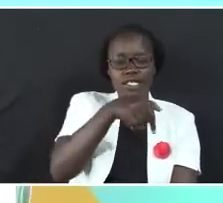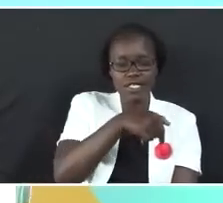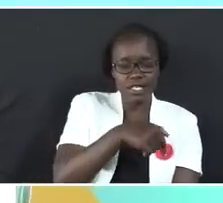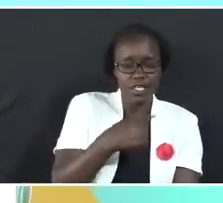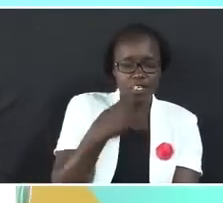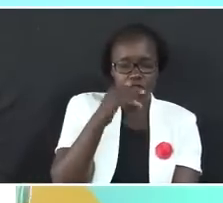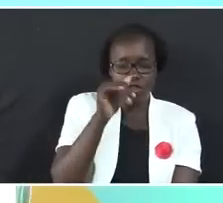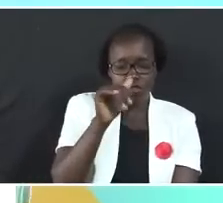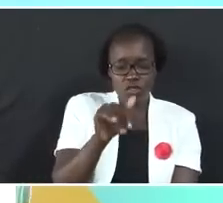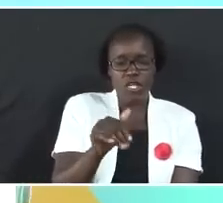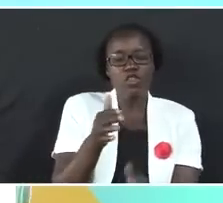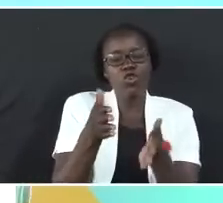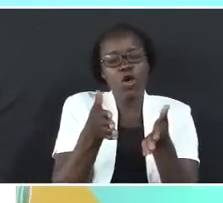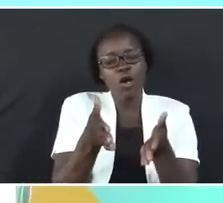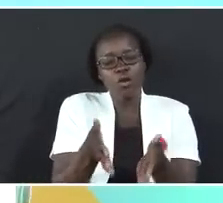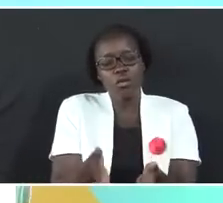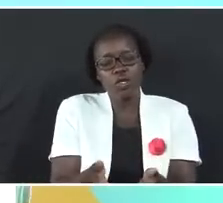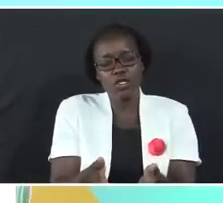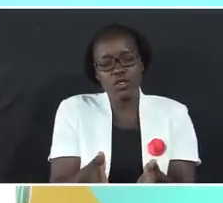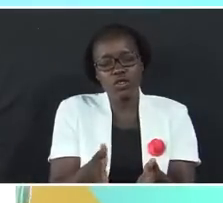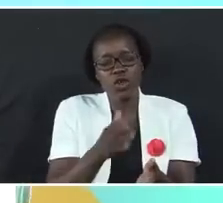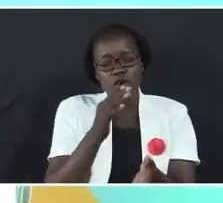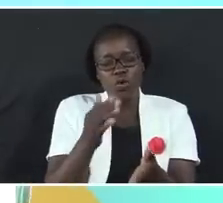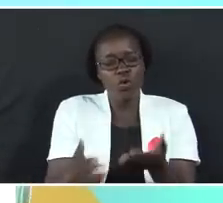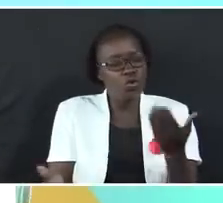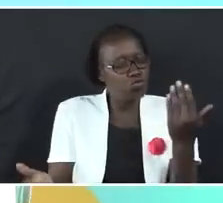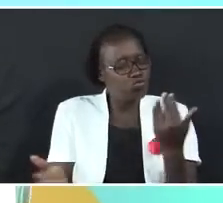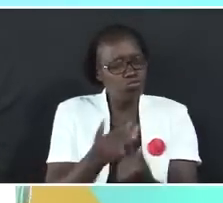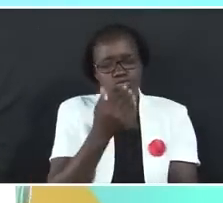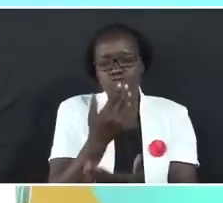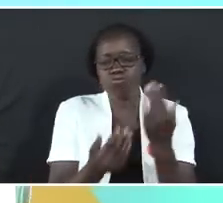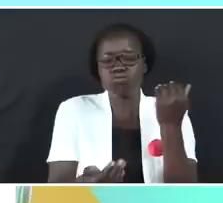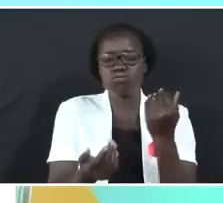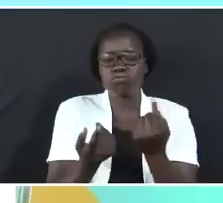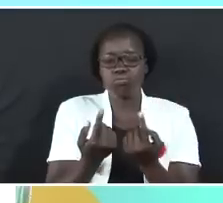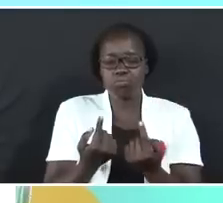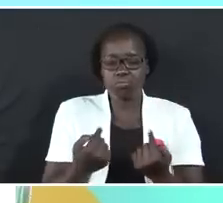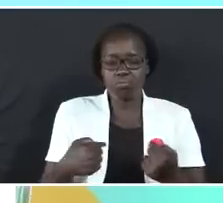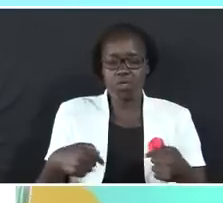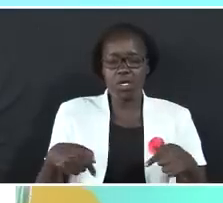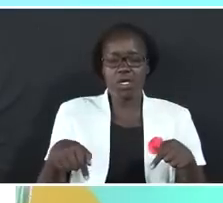so that your presence will not consume us.